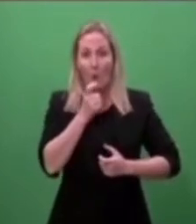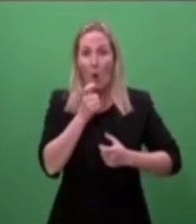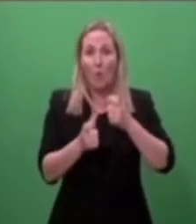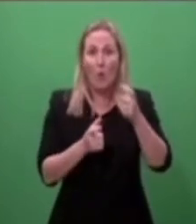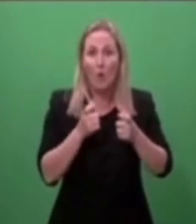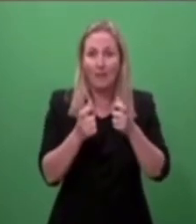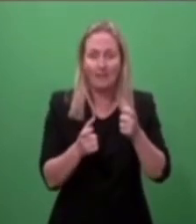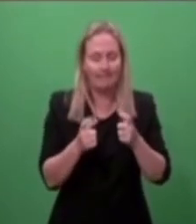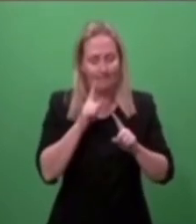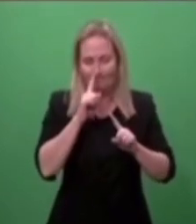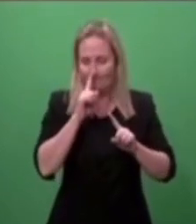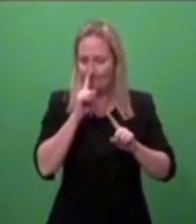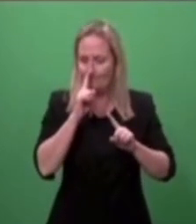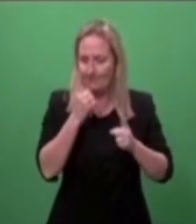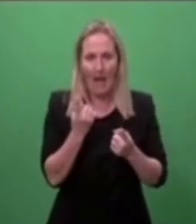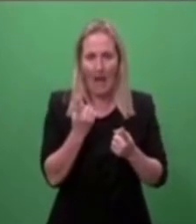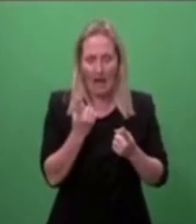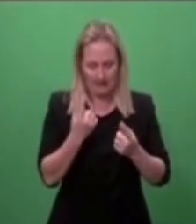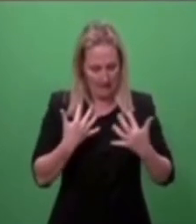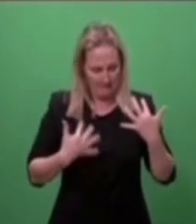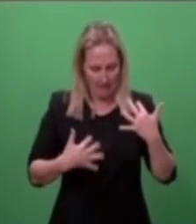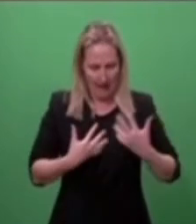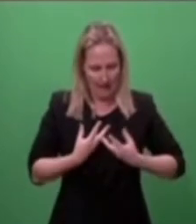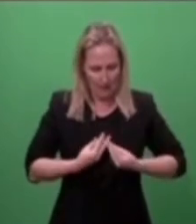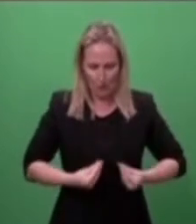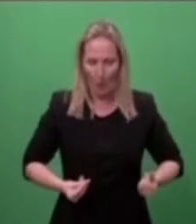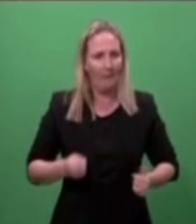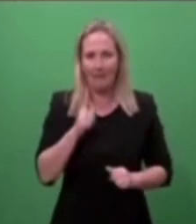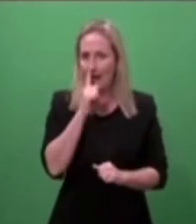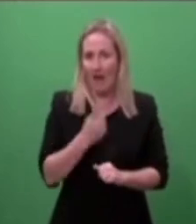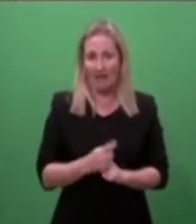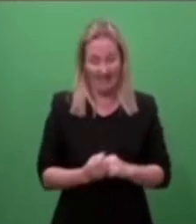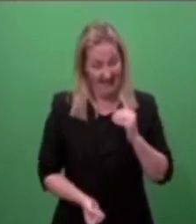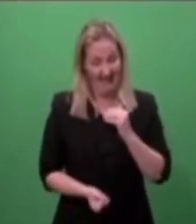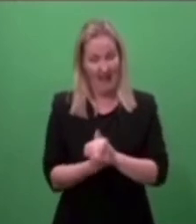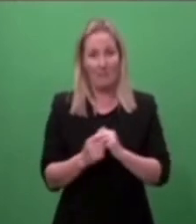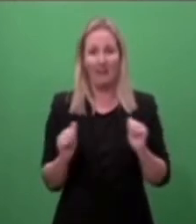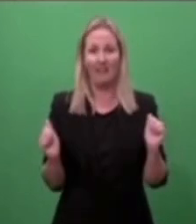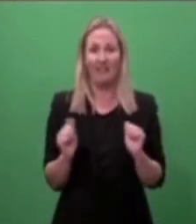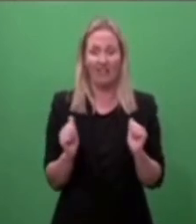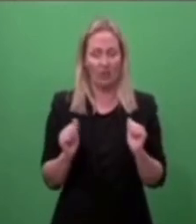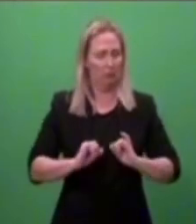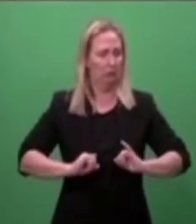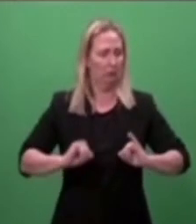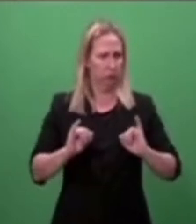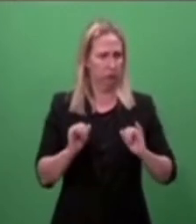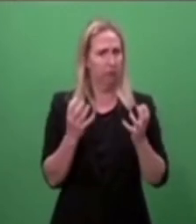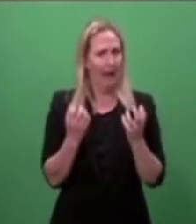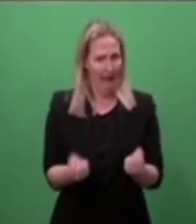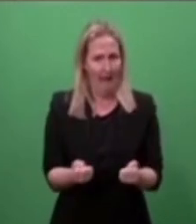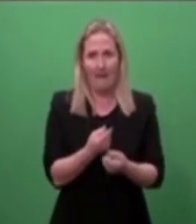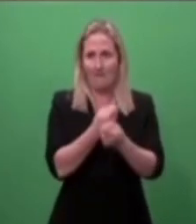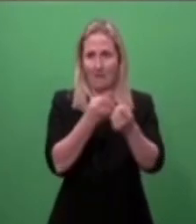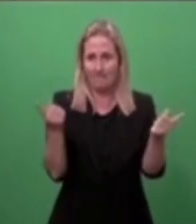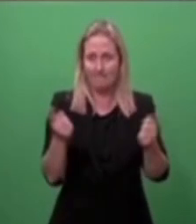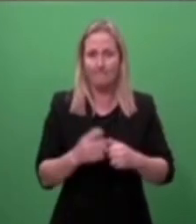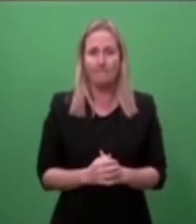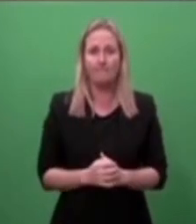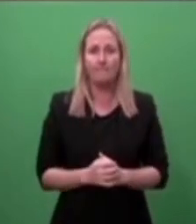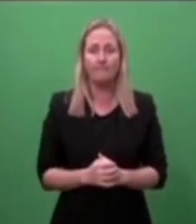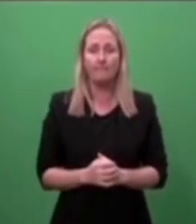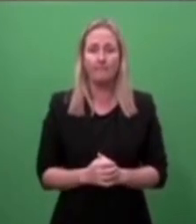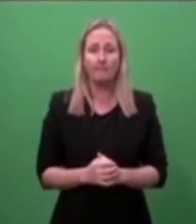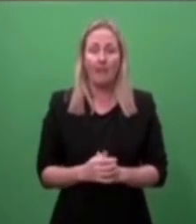never take away the pain of what has happened. But I do pray it goes a little way towards